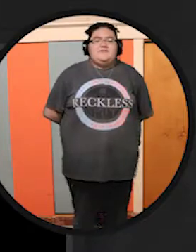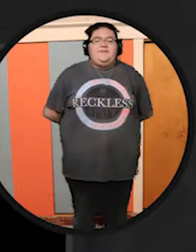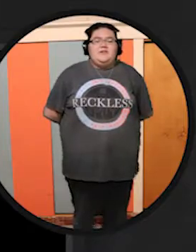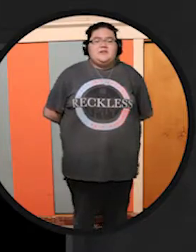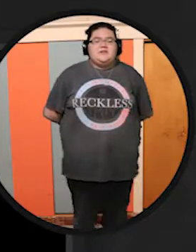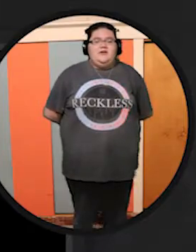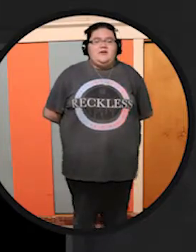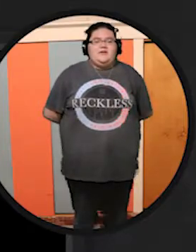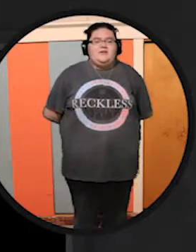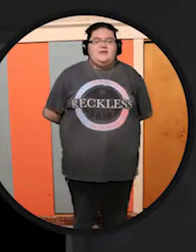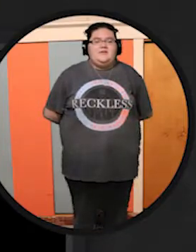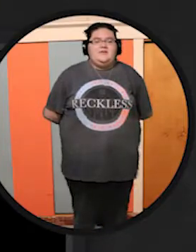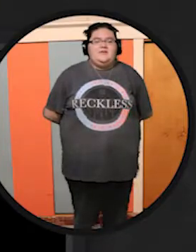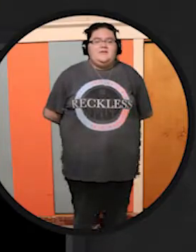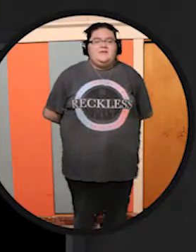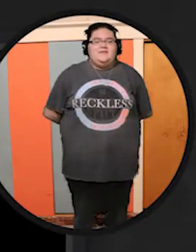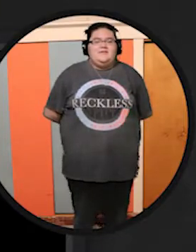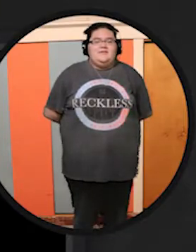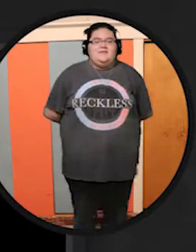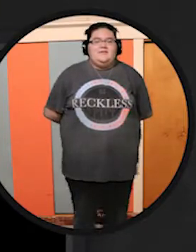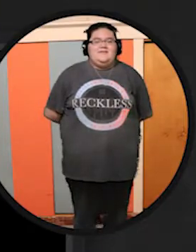This is crazy. I think that was a falling star.